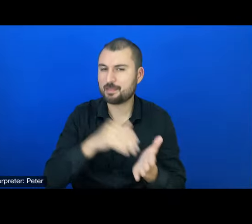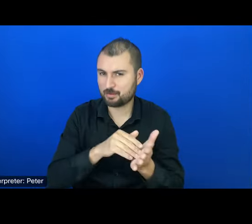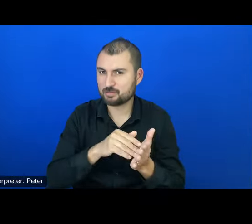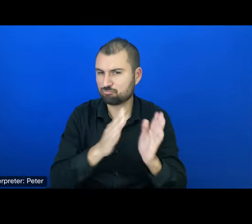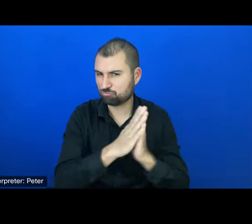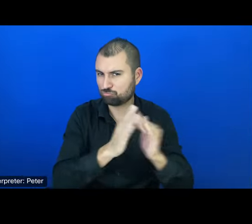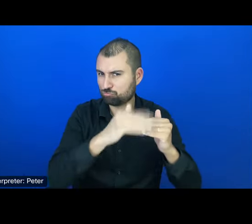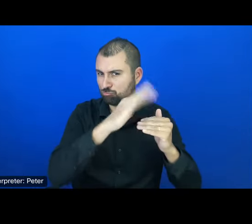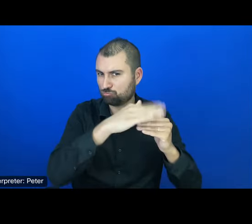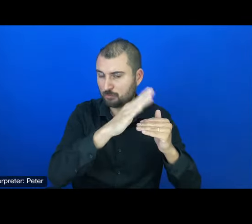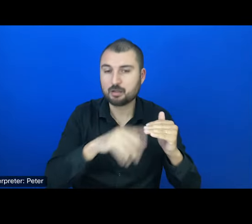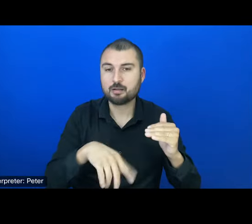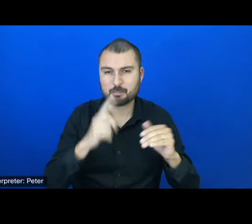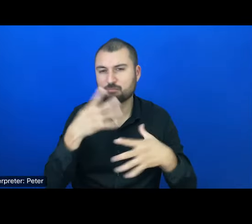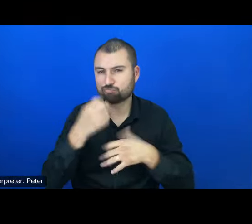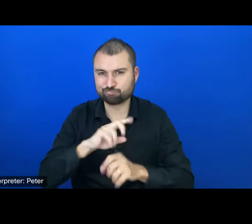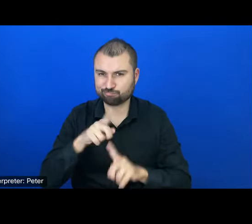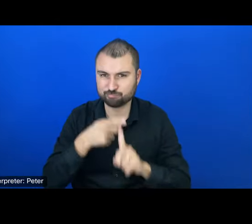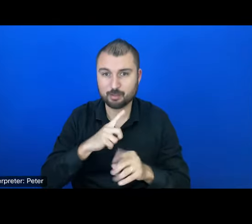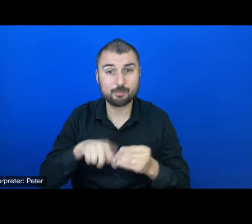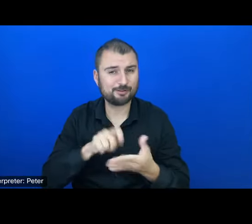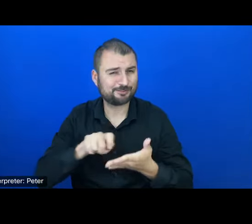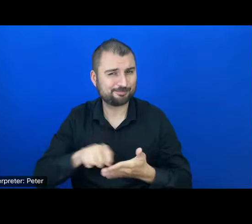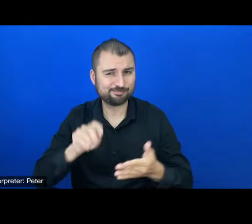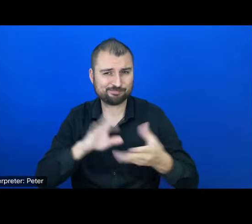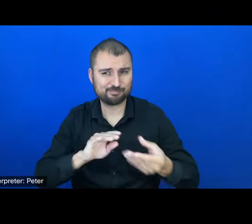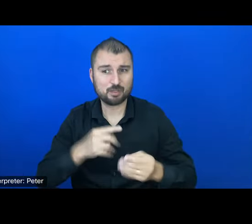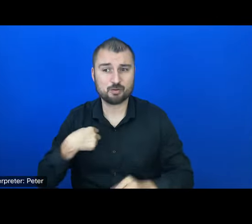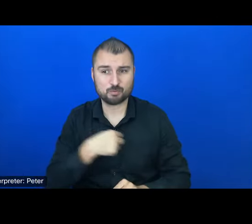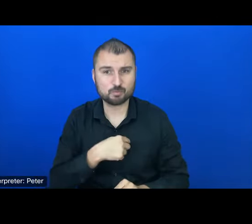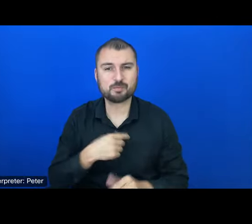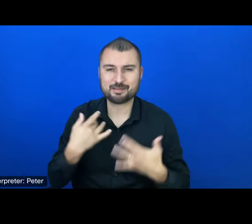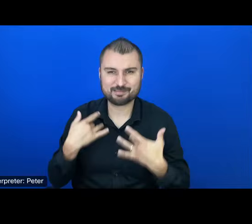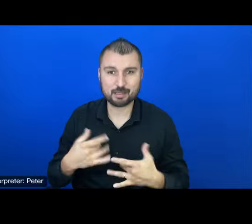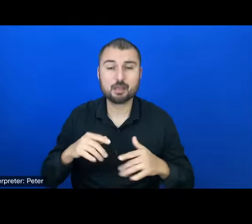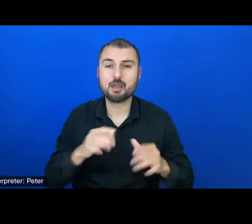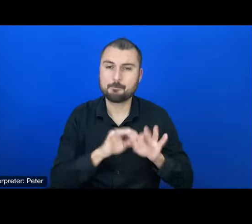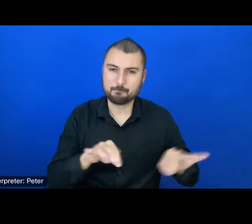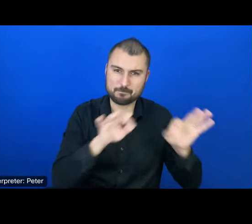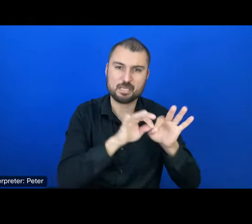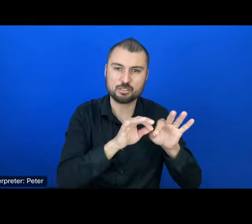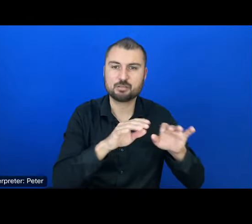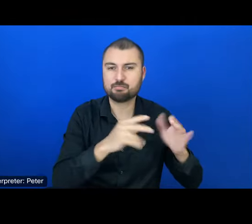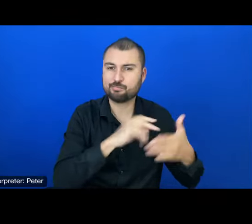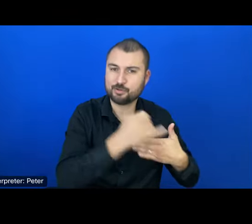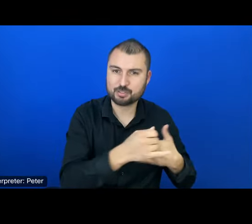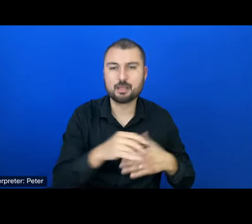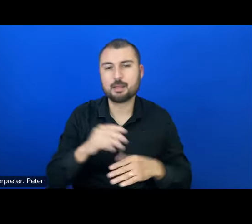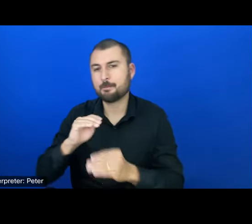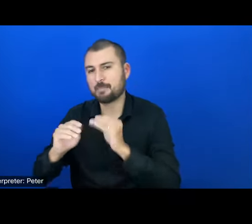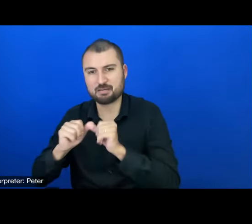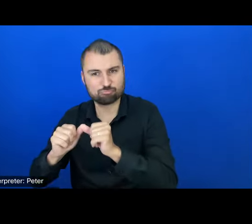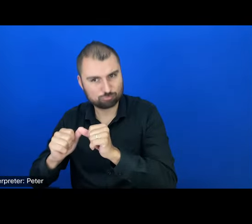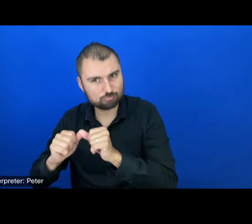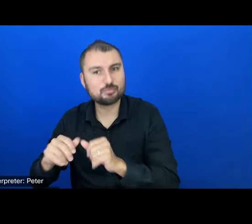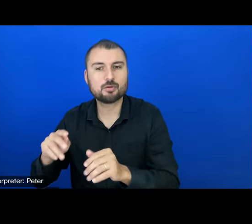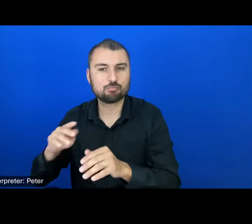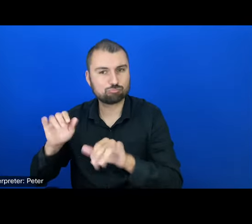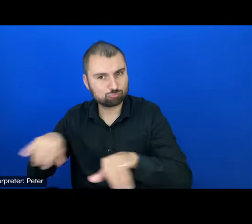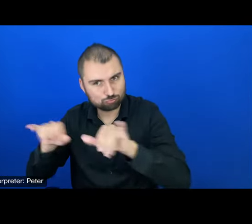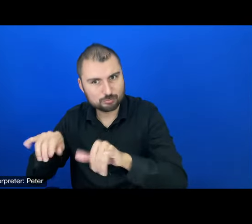And for brevity in this written testimony, we kind of lump major projects and maintenance or routine projects together. So KHP